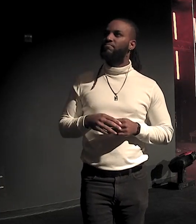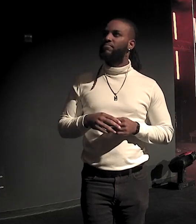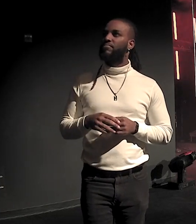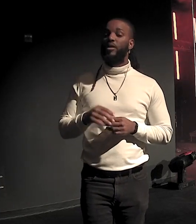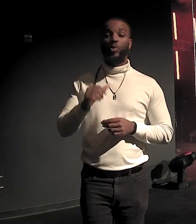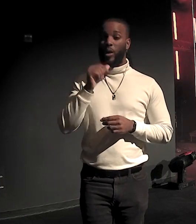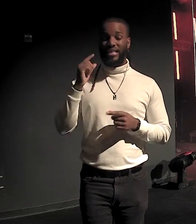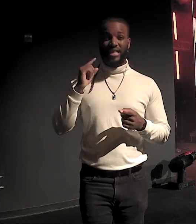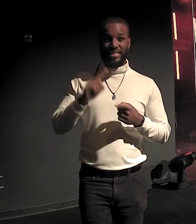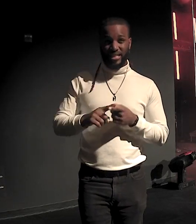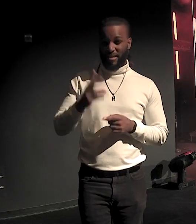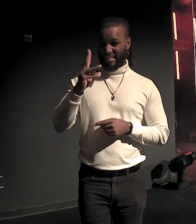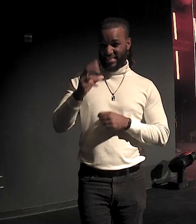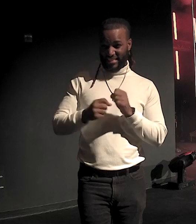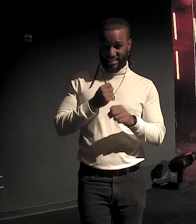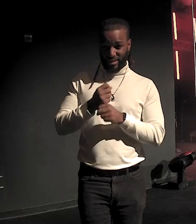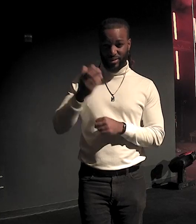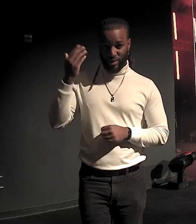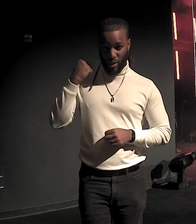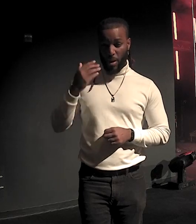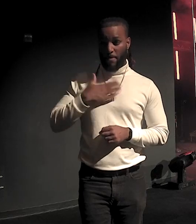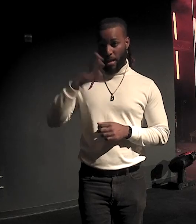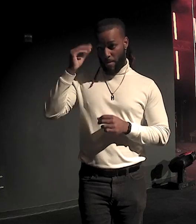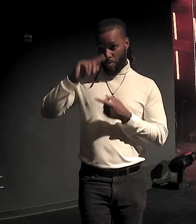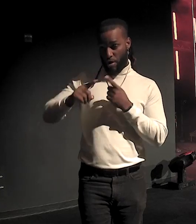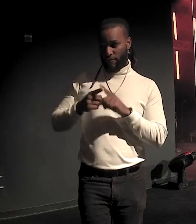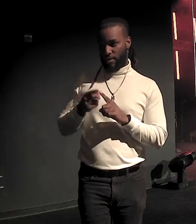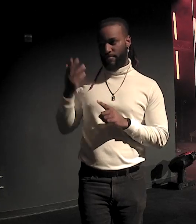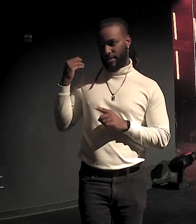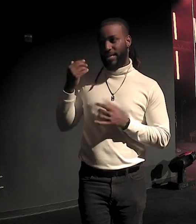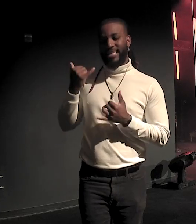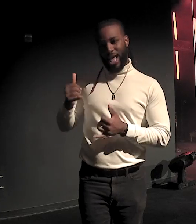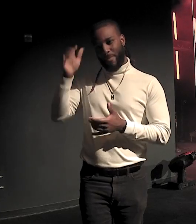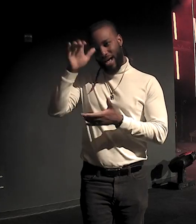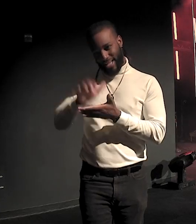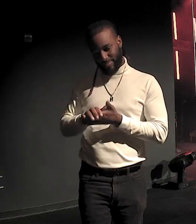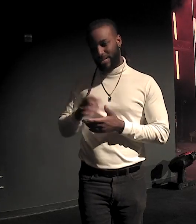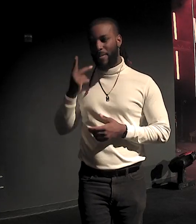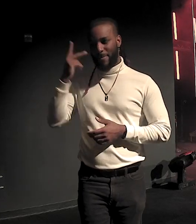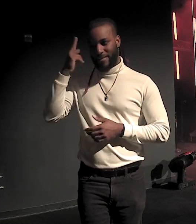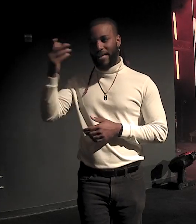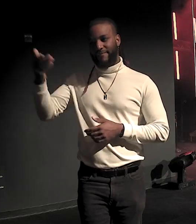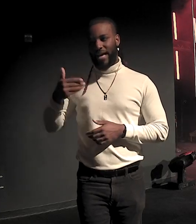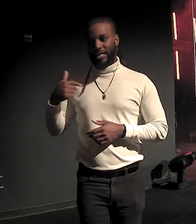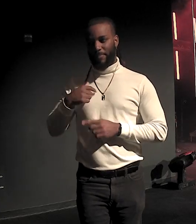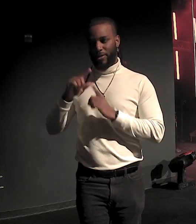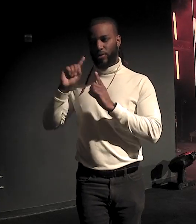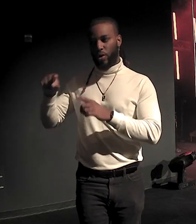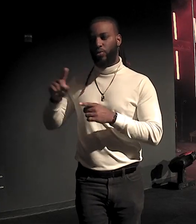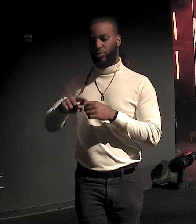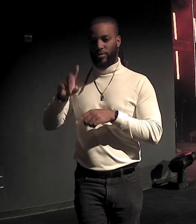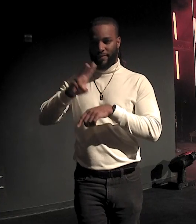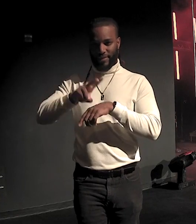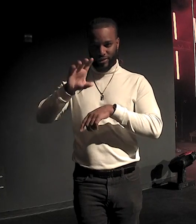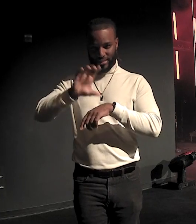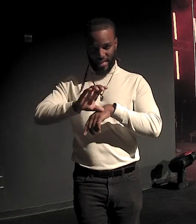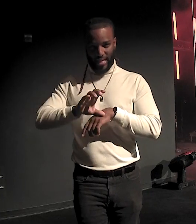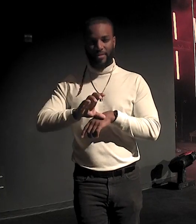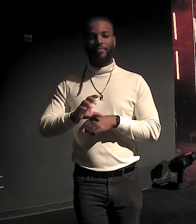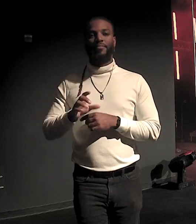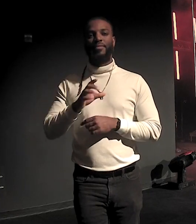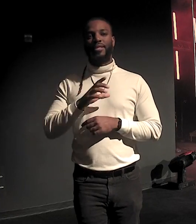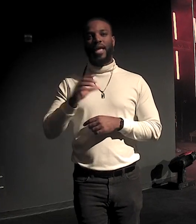wasn't until about 6 years ago, my boyfriend at the time, now husband's parents, invited me to come to Vineyard Cincinnati.